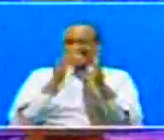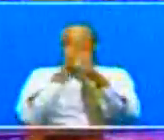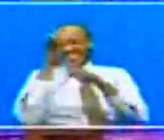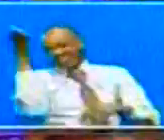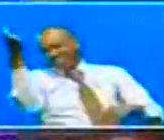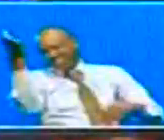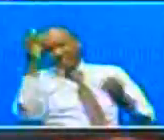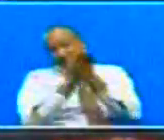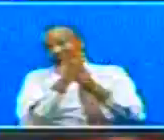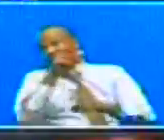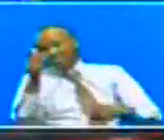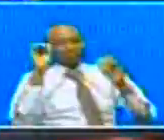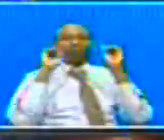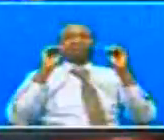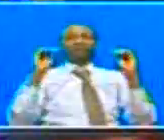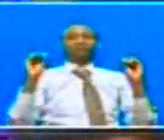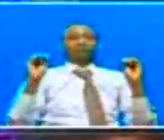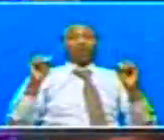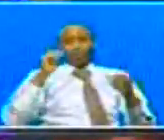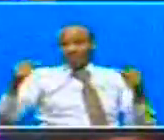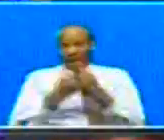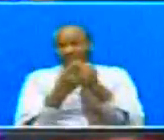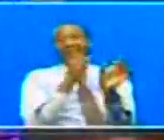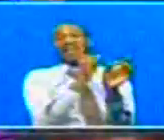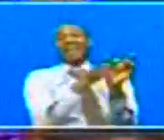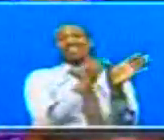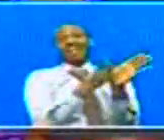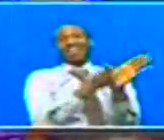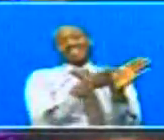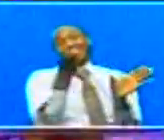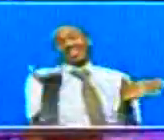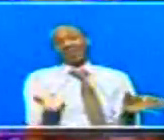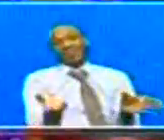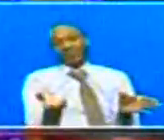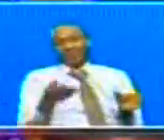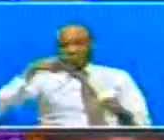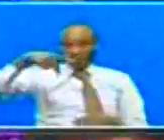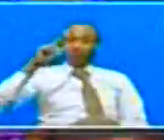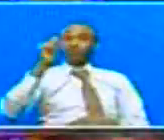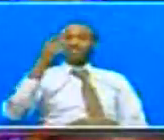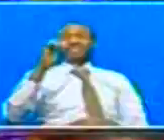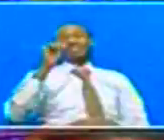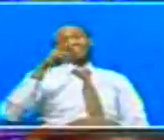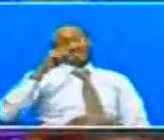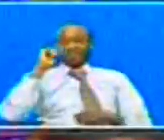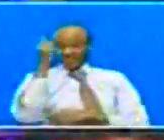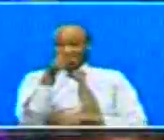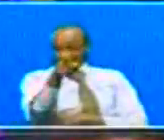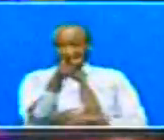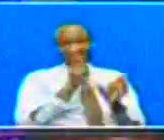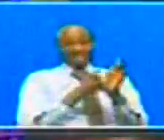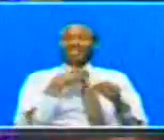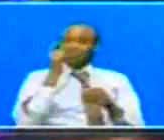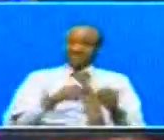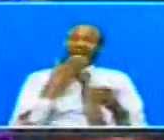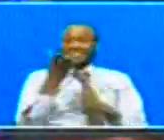any banking system like we are doing with Russia as a world community. Yeah. Today, Putin has to answer for the matters that he's handling